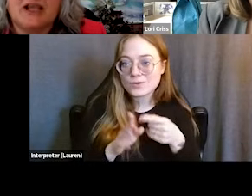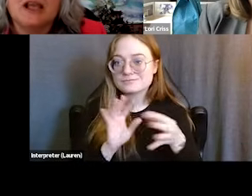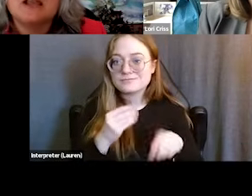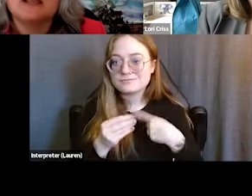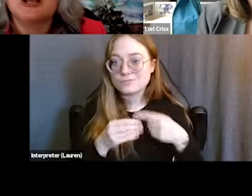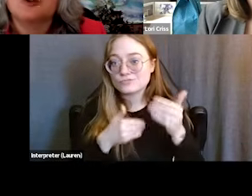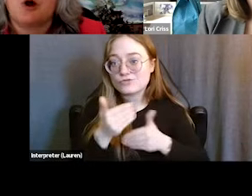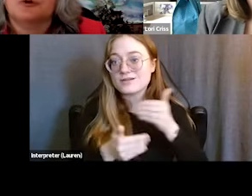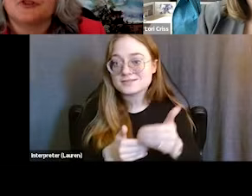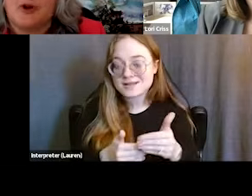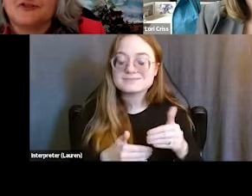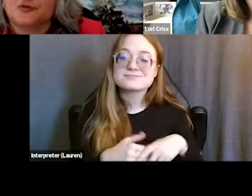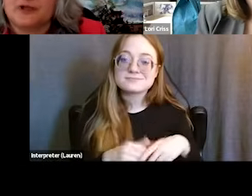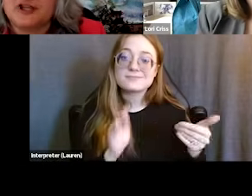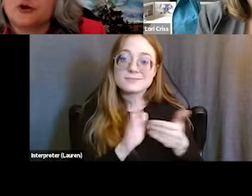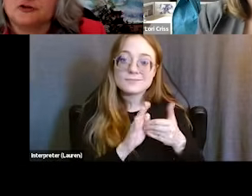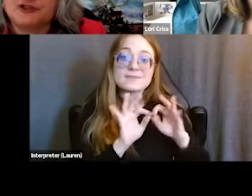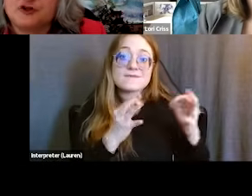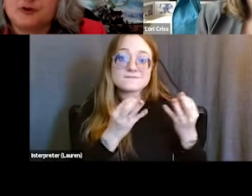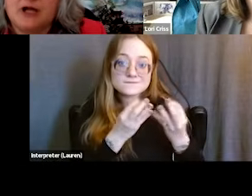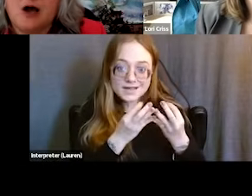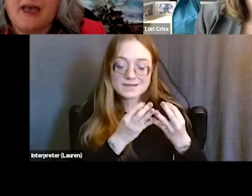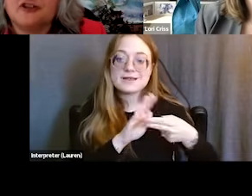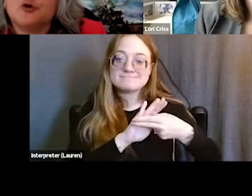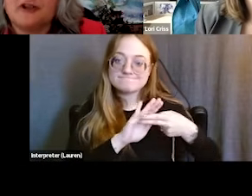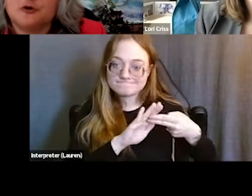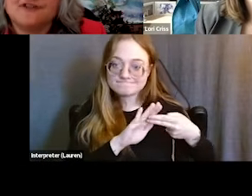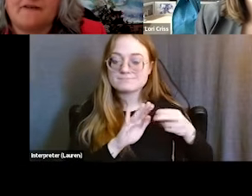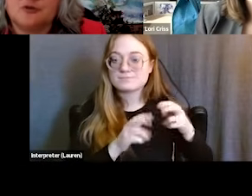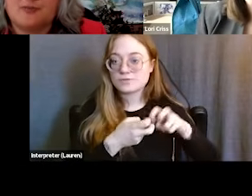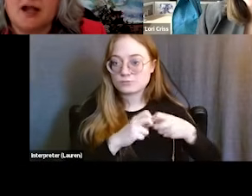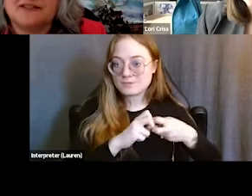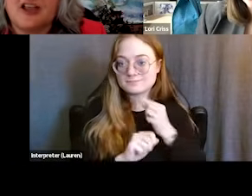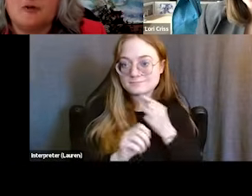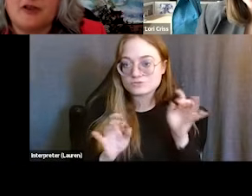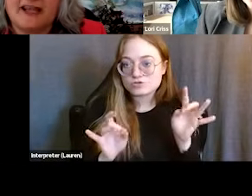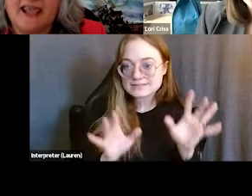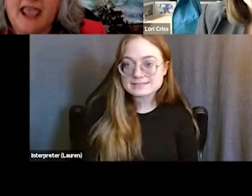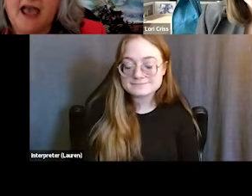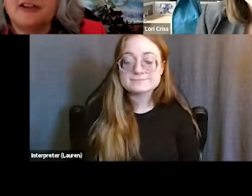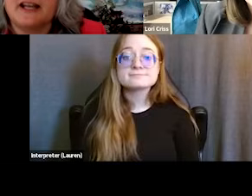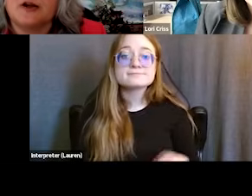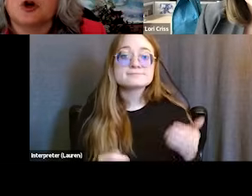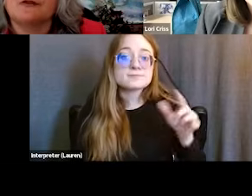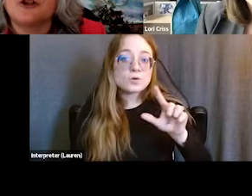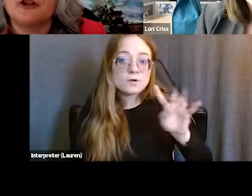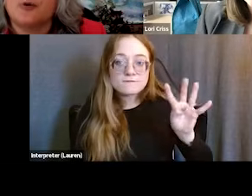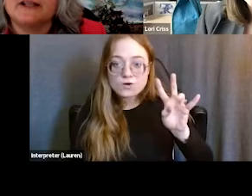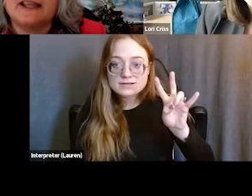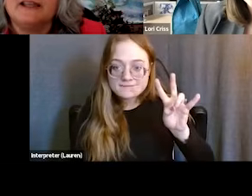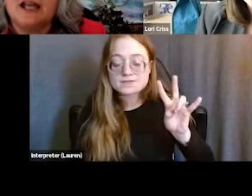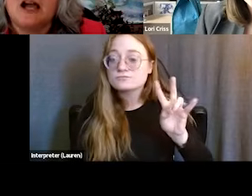process. The initial mobile response is really critical too. Having 24/7 response and availability, having it occur